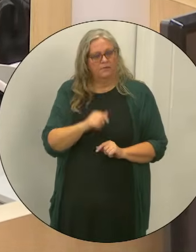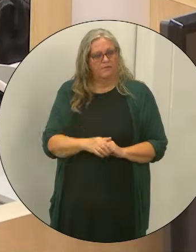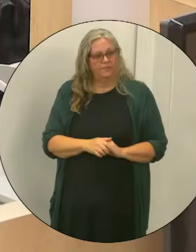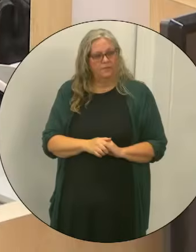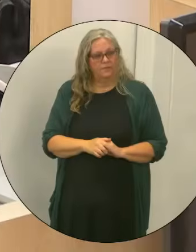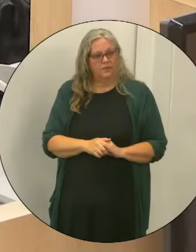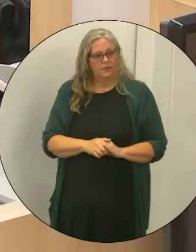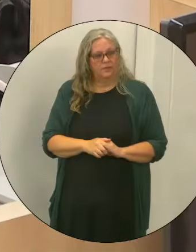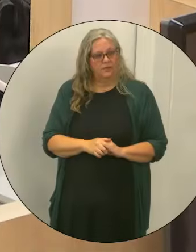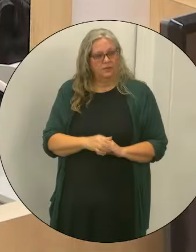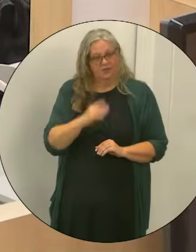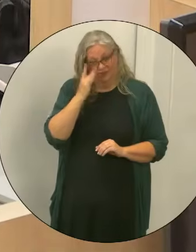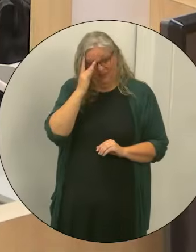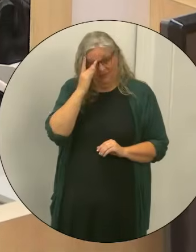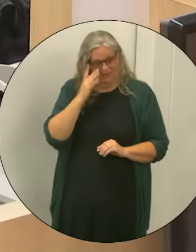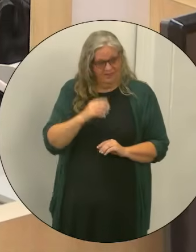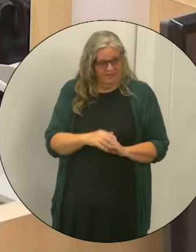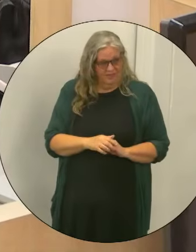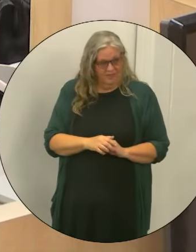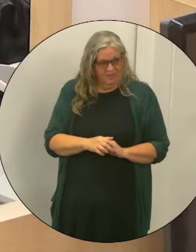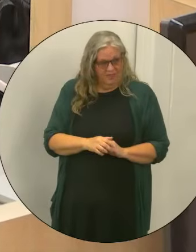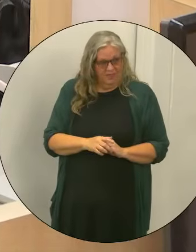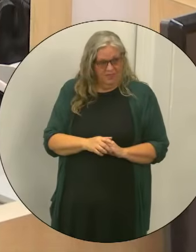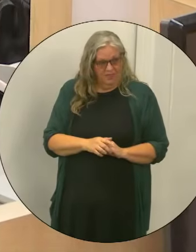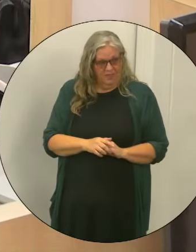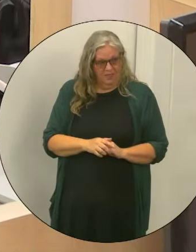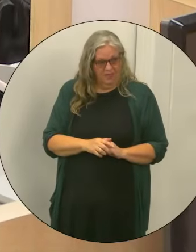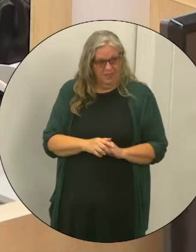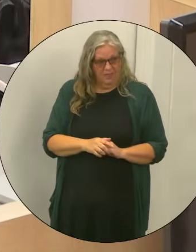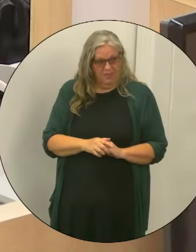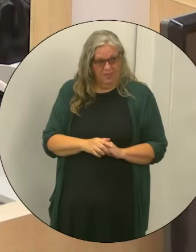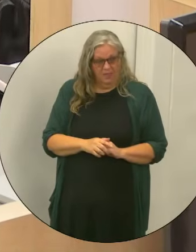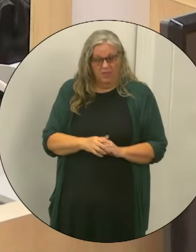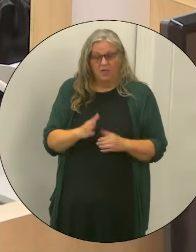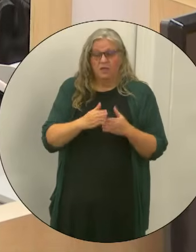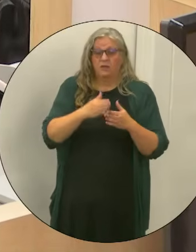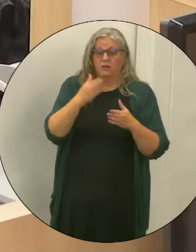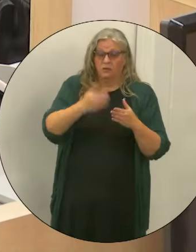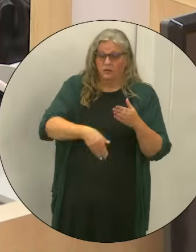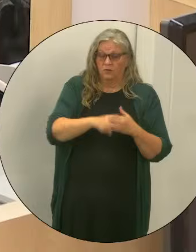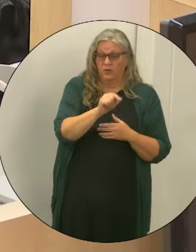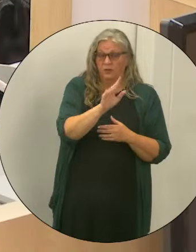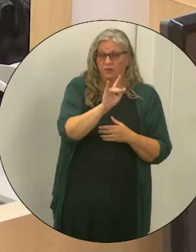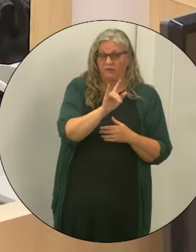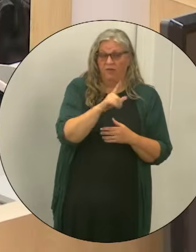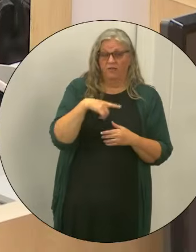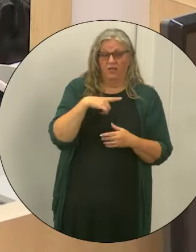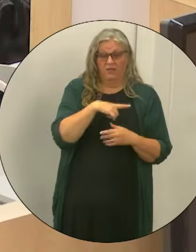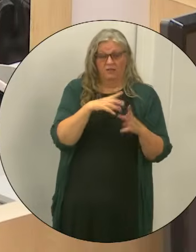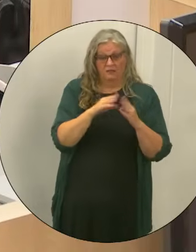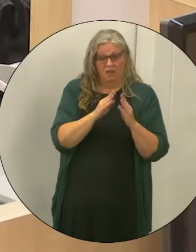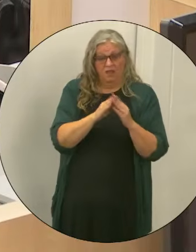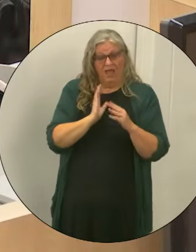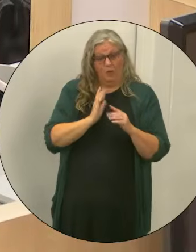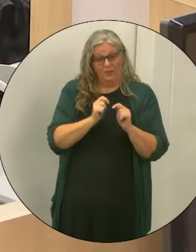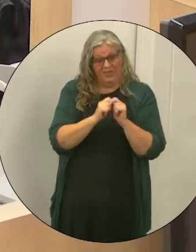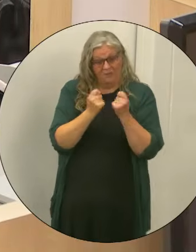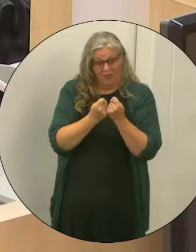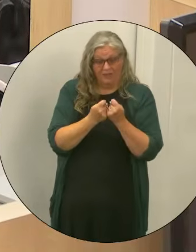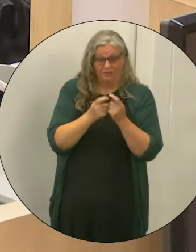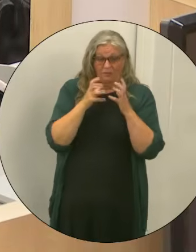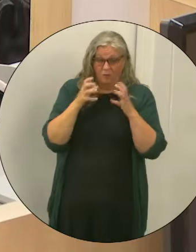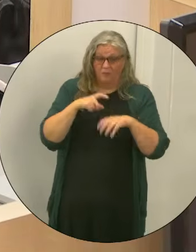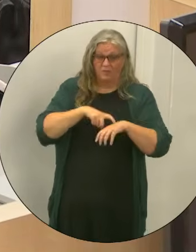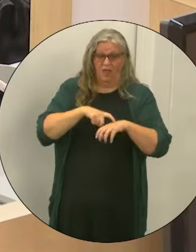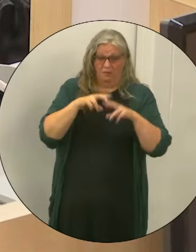Oh, I did, okay. Sorry. Since the conclusion of the 2025 legislative session, our team has spent considerable time evaluating